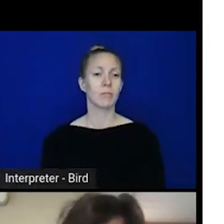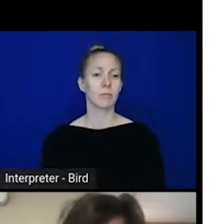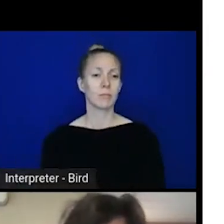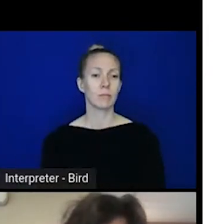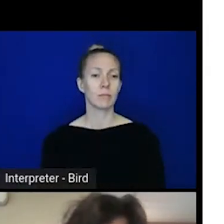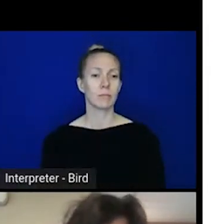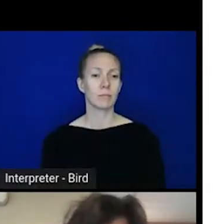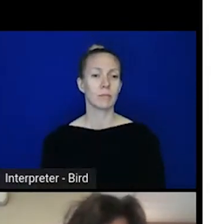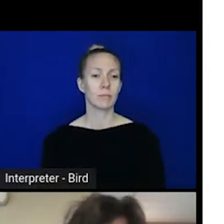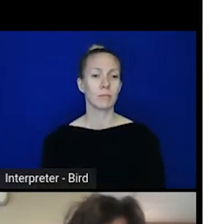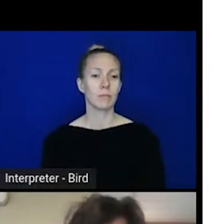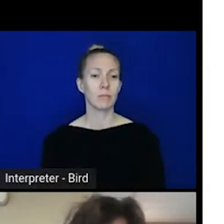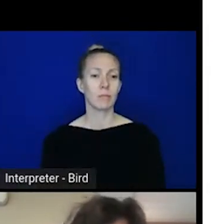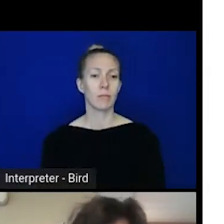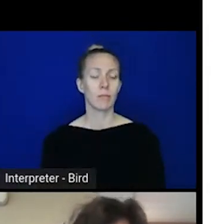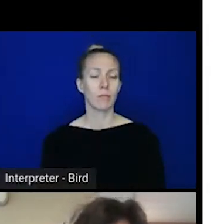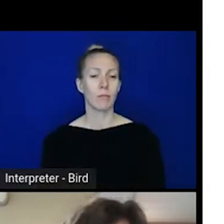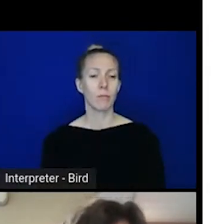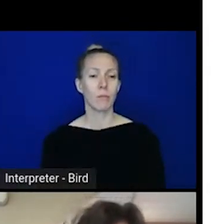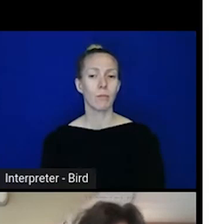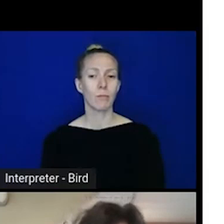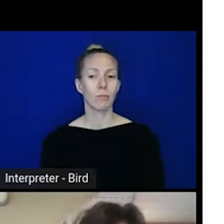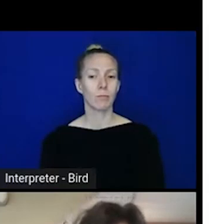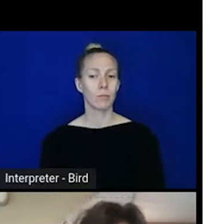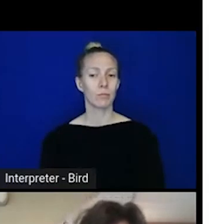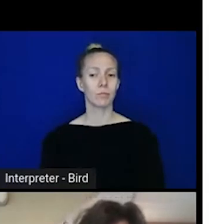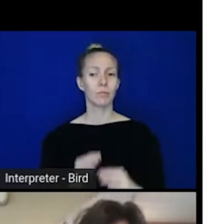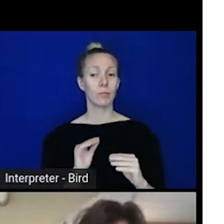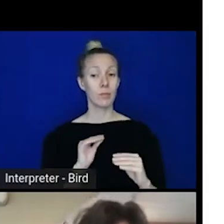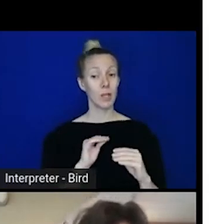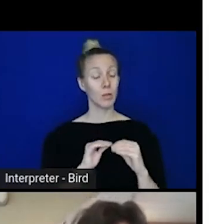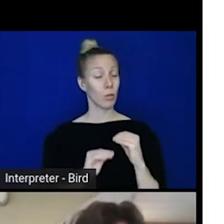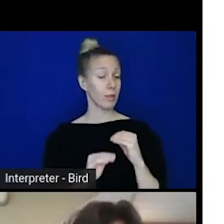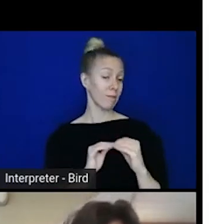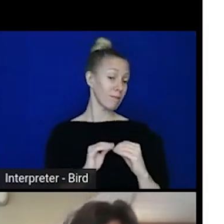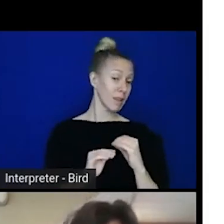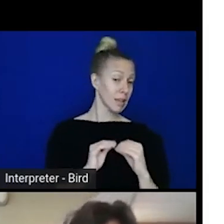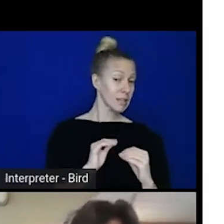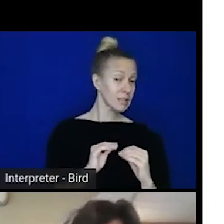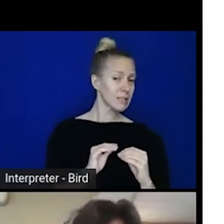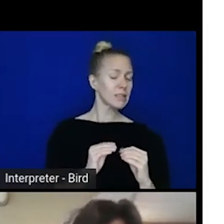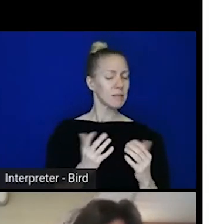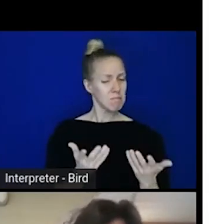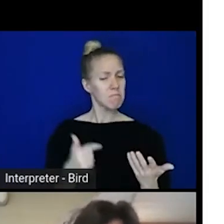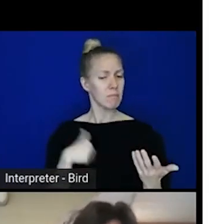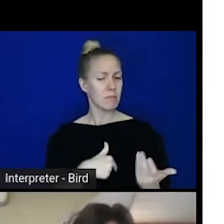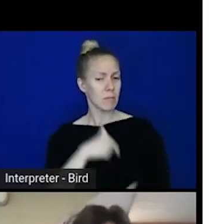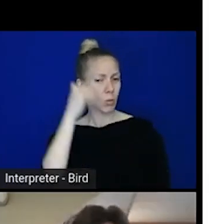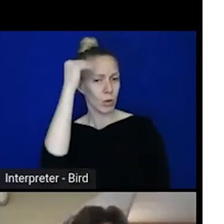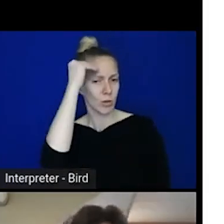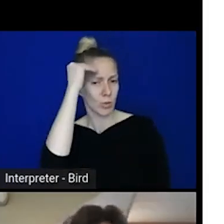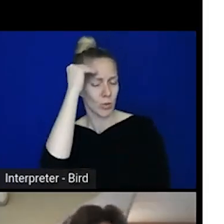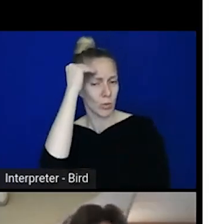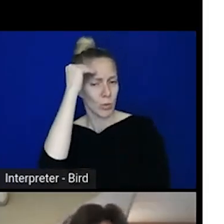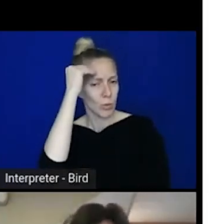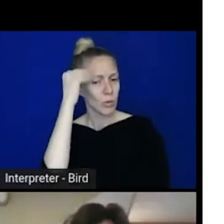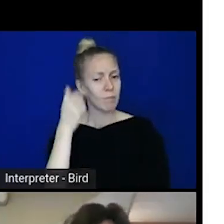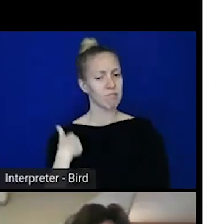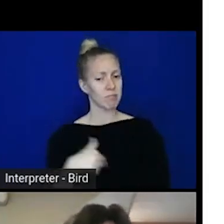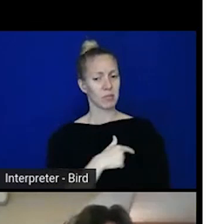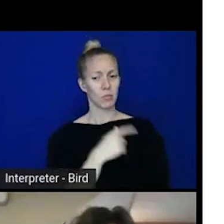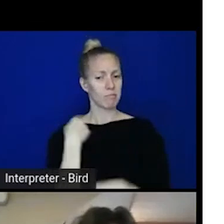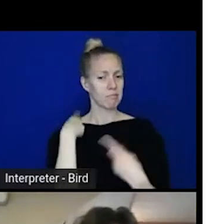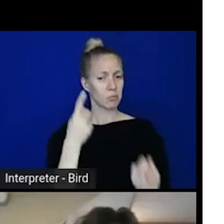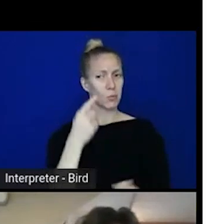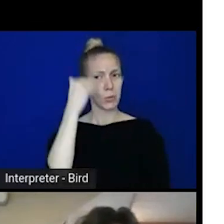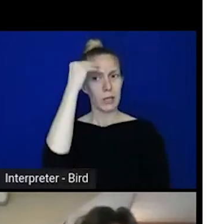And the fix was known to us. We had always sort of known that